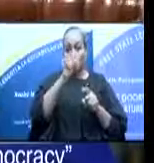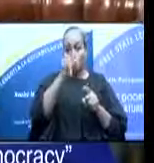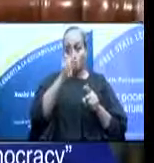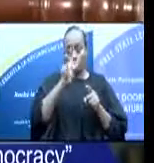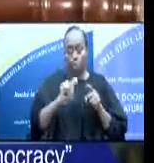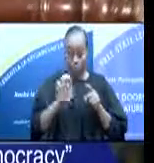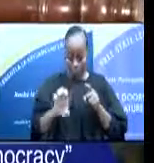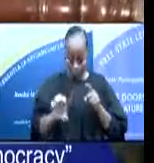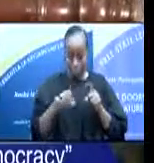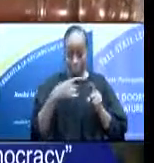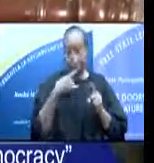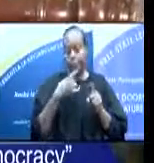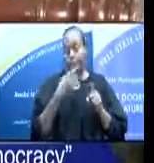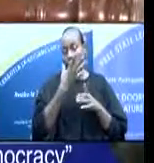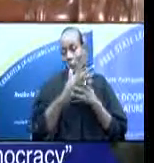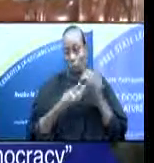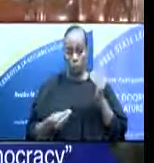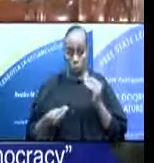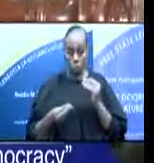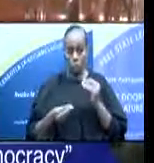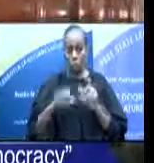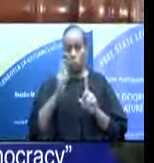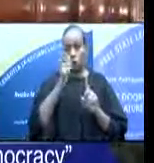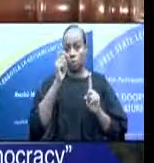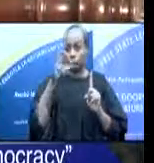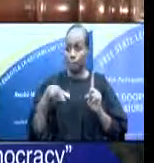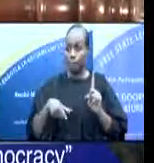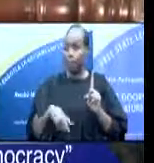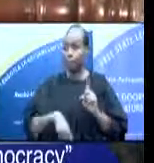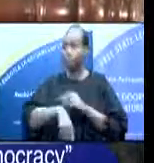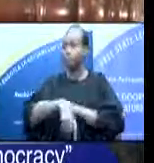I withdraw, Madam Speaker.